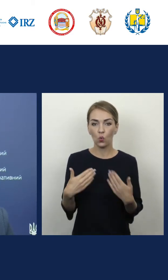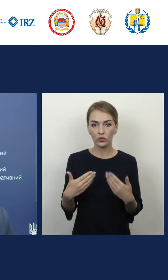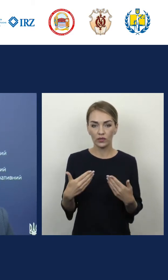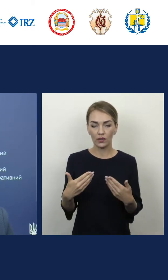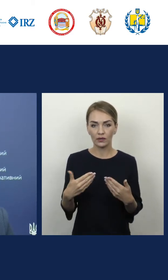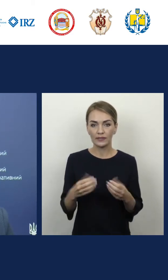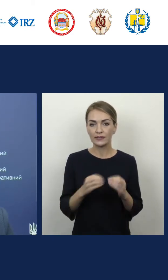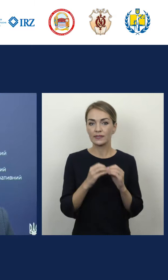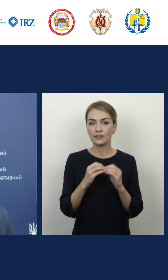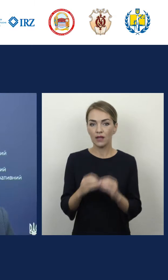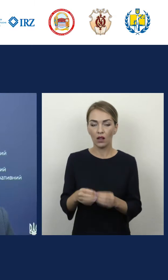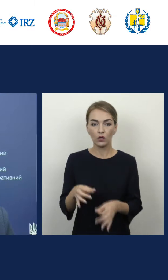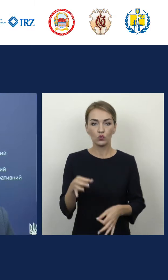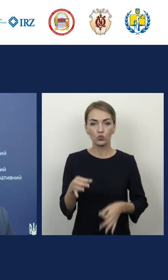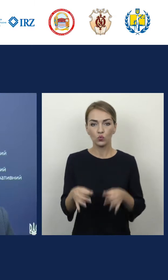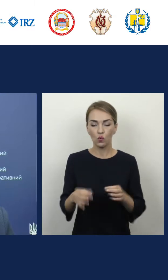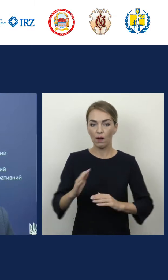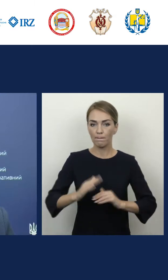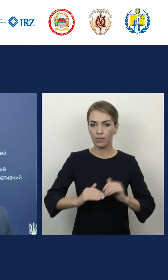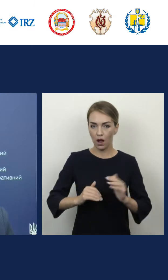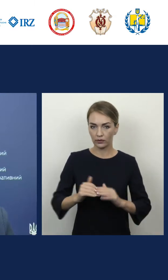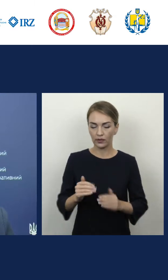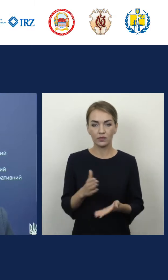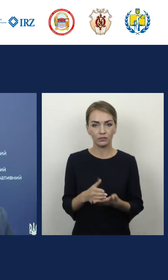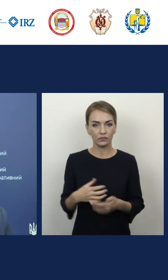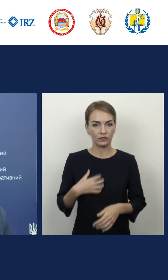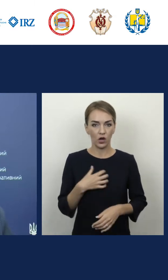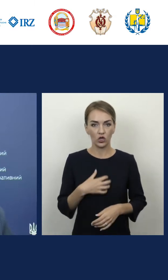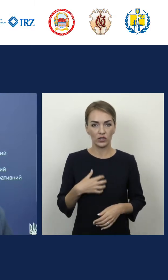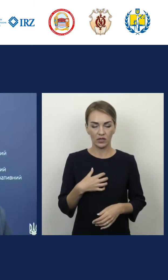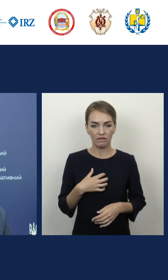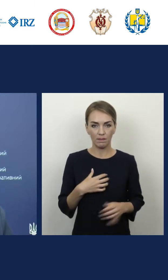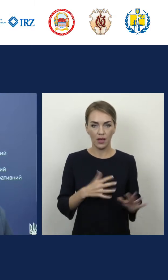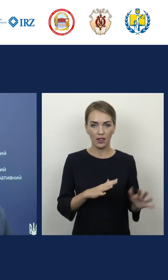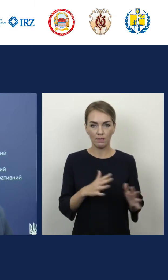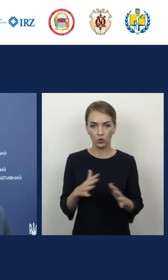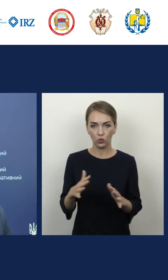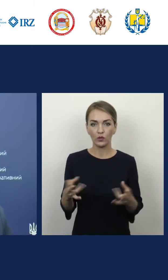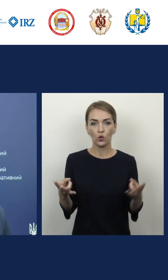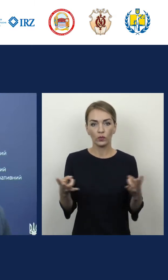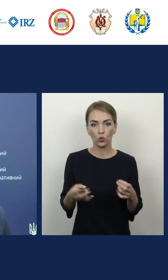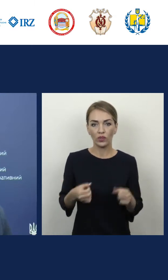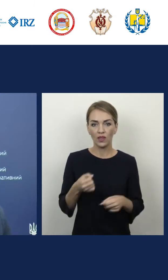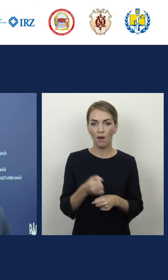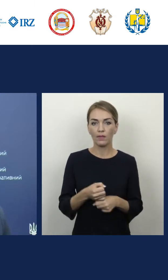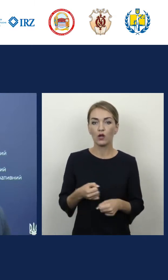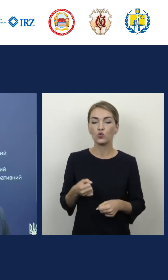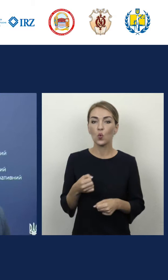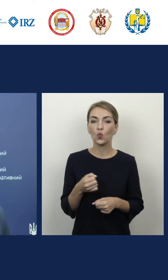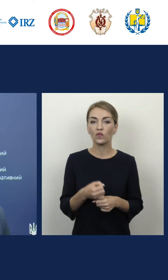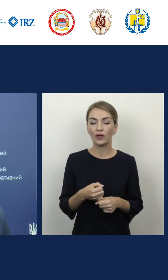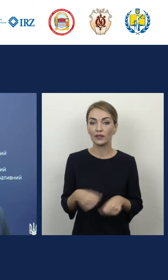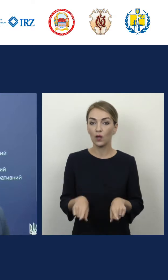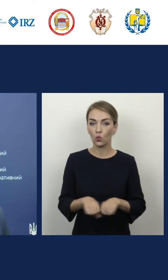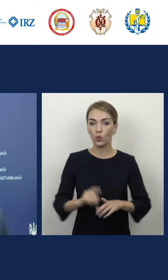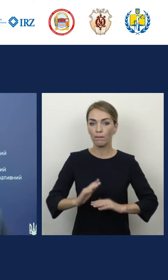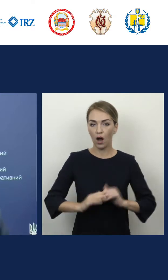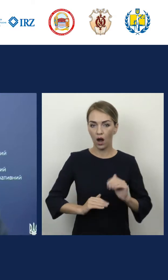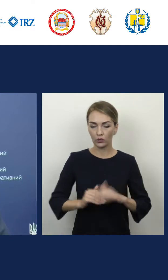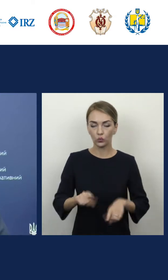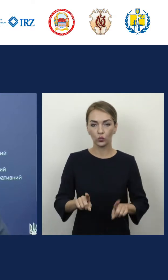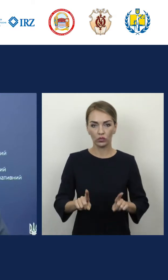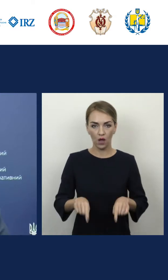In this situation of contradictions and gaps in legislation, case law